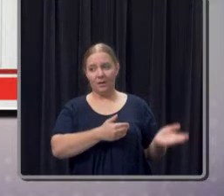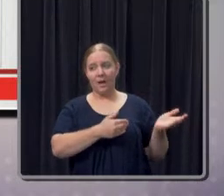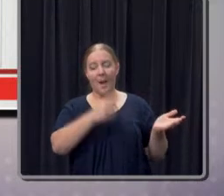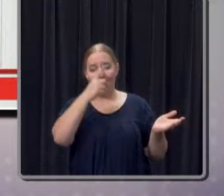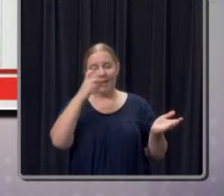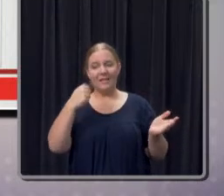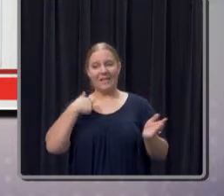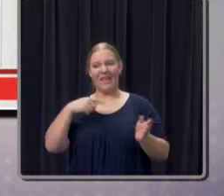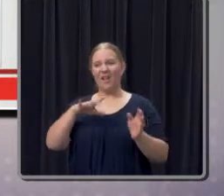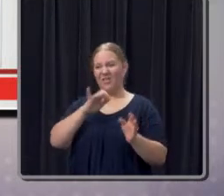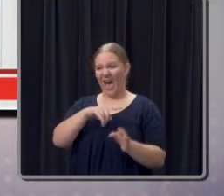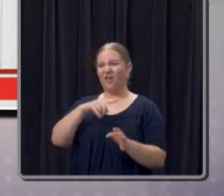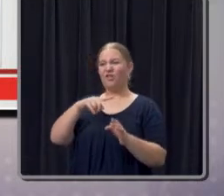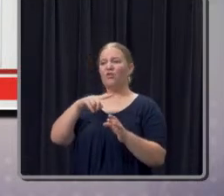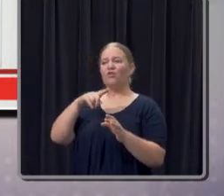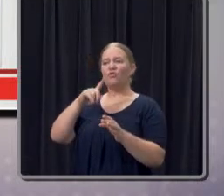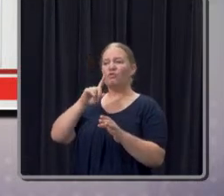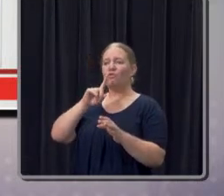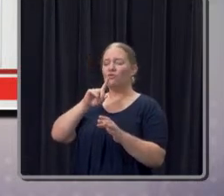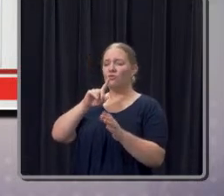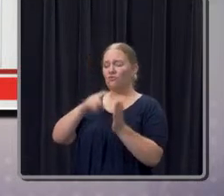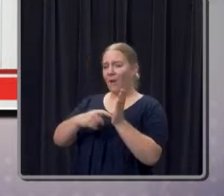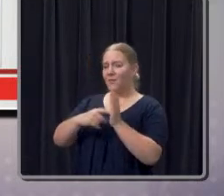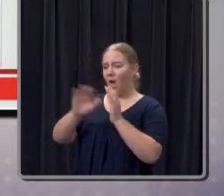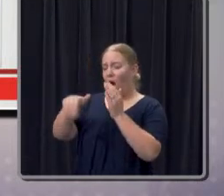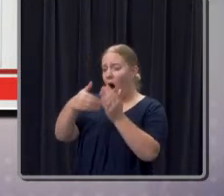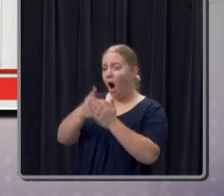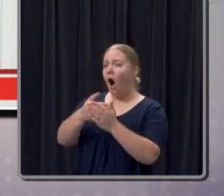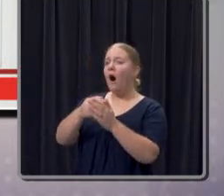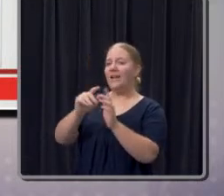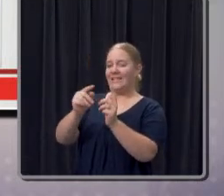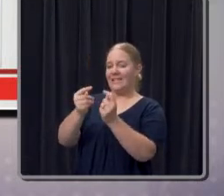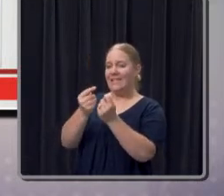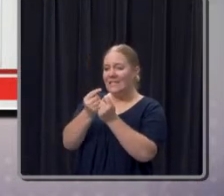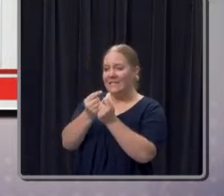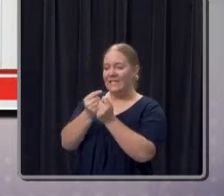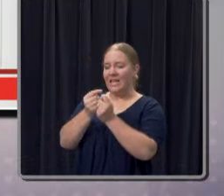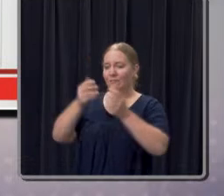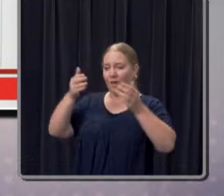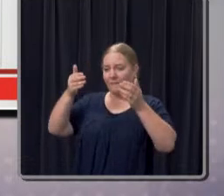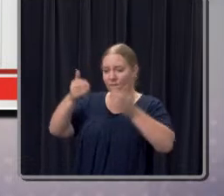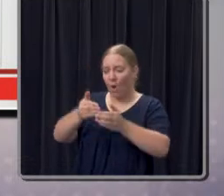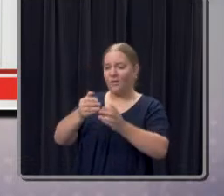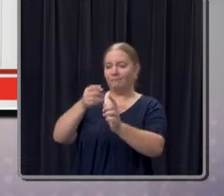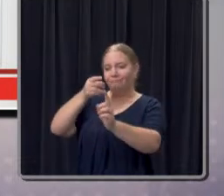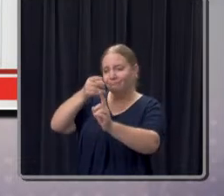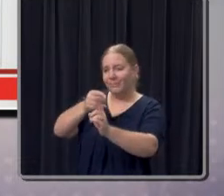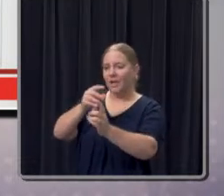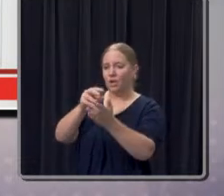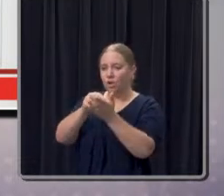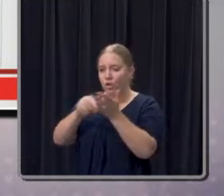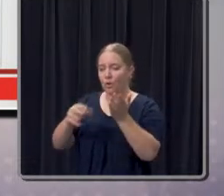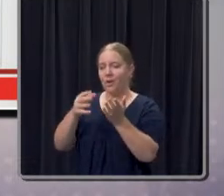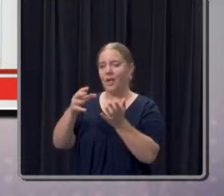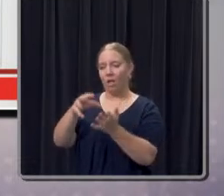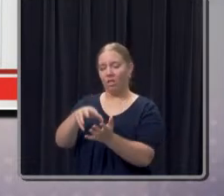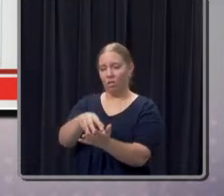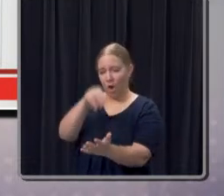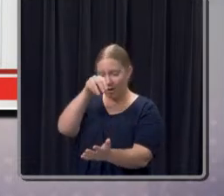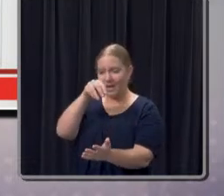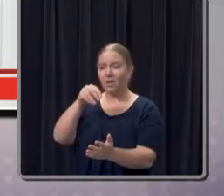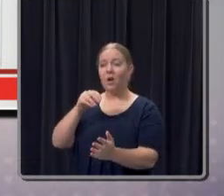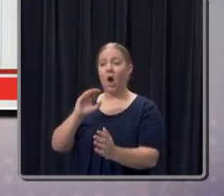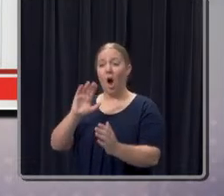because it represents all of the teams wrapped around student learning and all of us